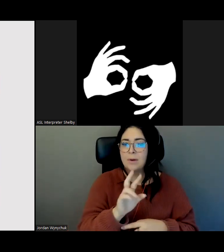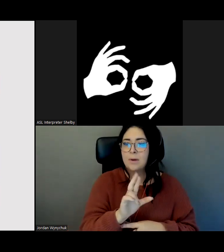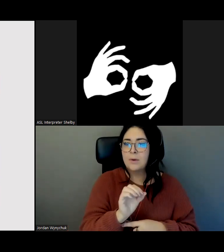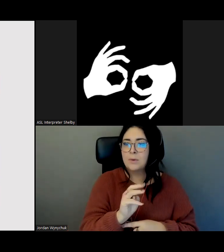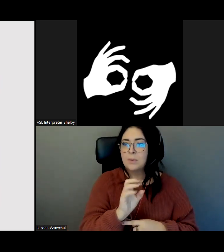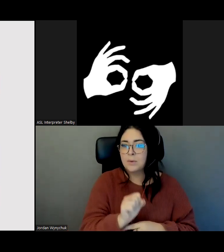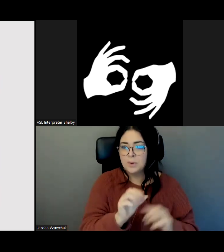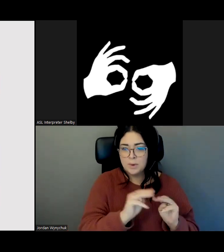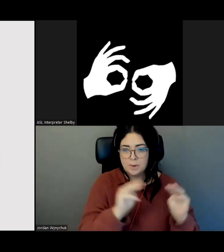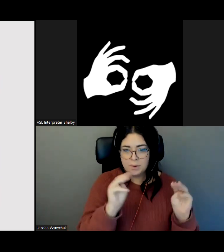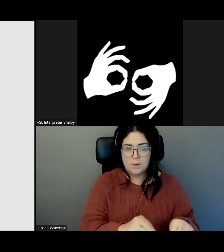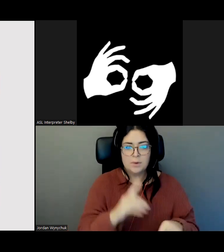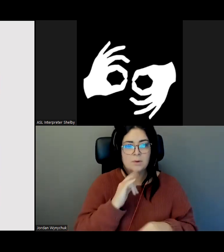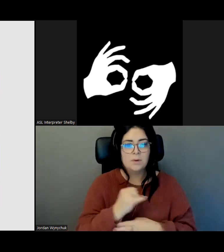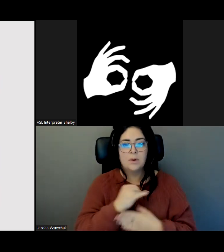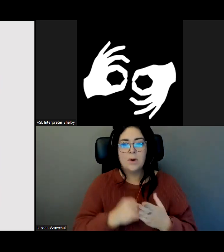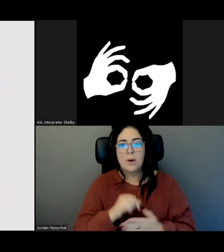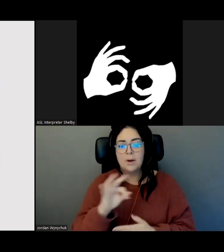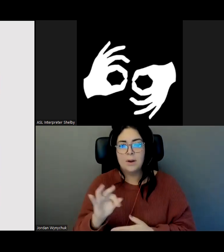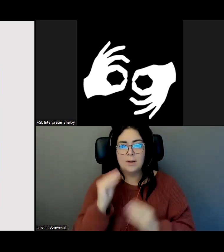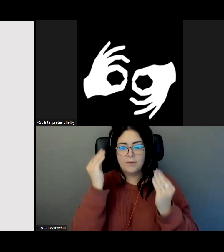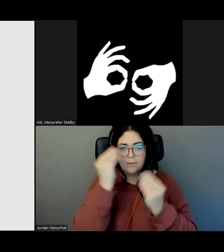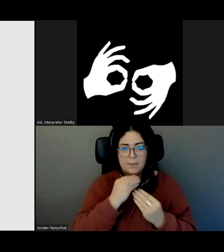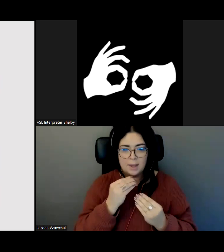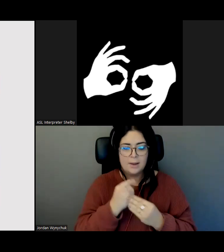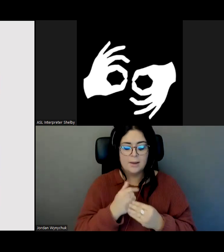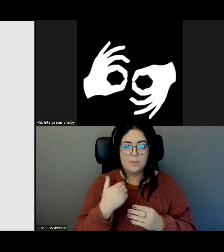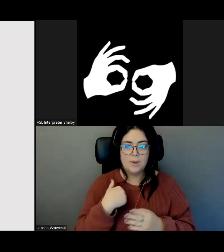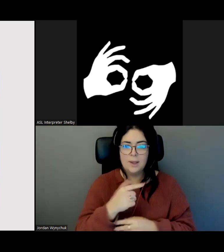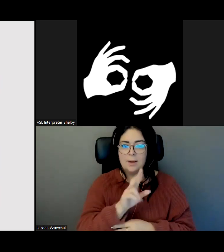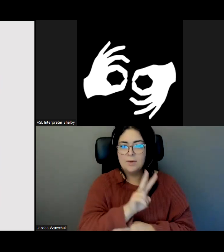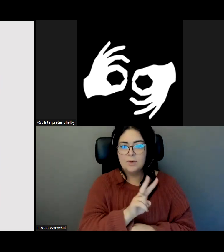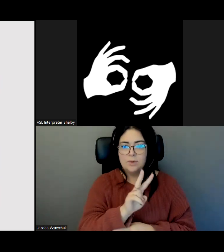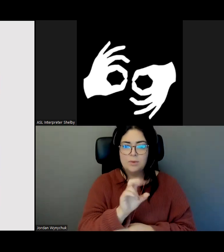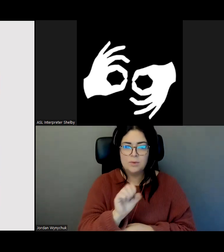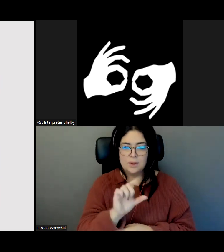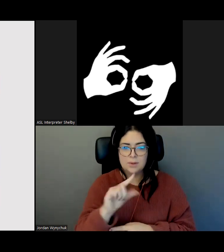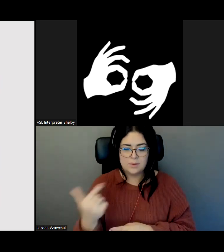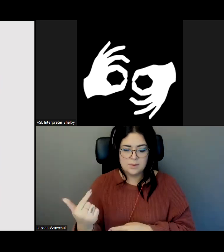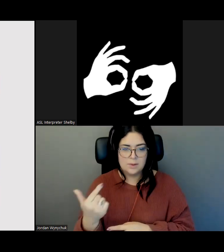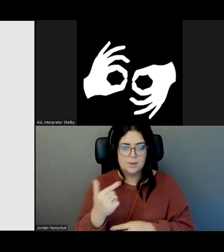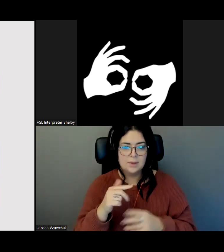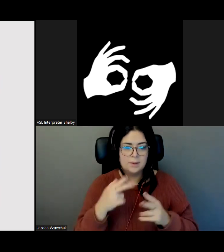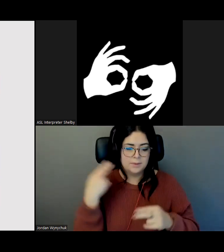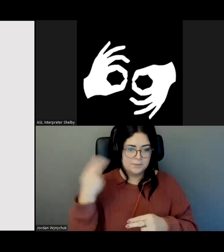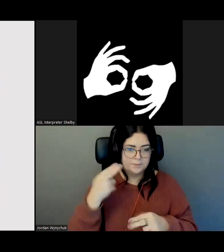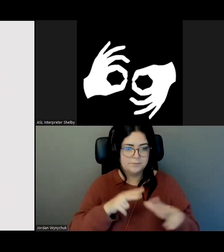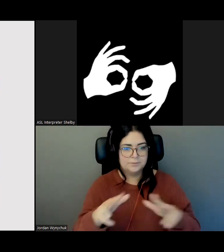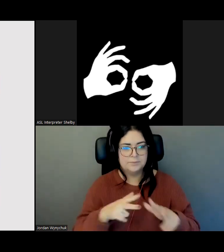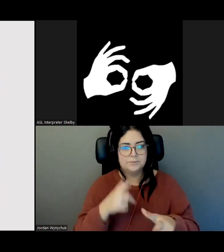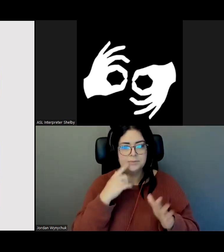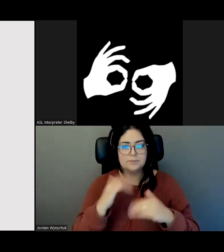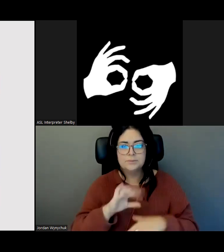Makeup, QS LGBTQI plus History Walk, Trans Day of Remembrance Vigil, and of course, Chosen Family